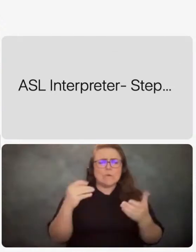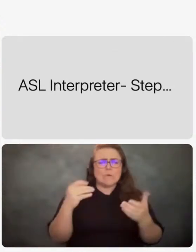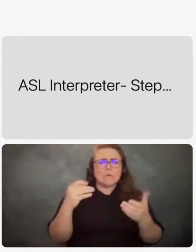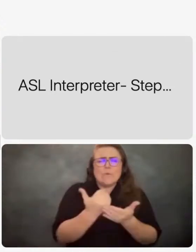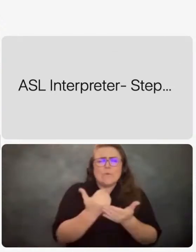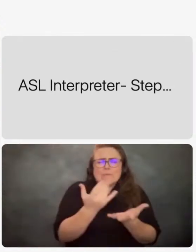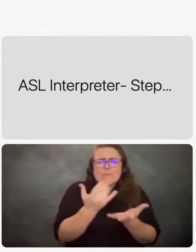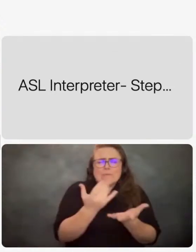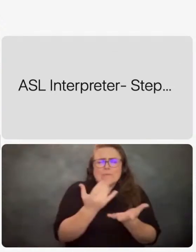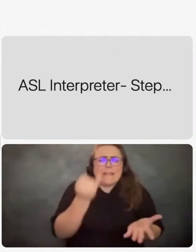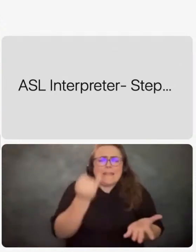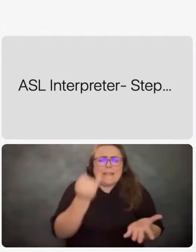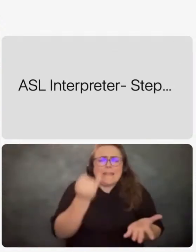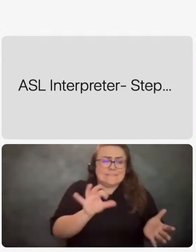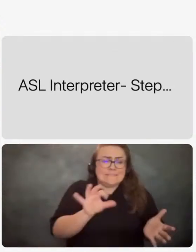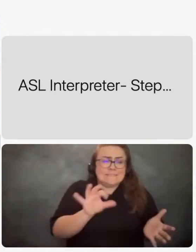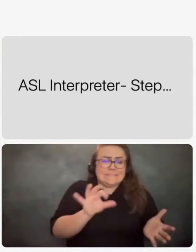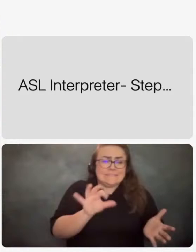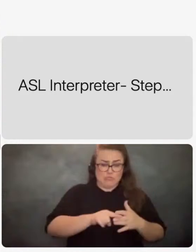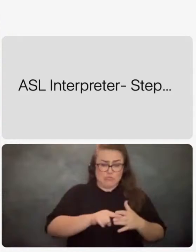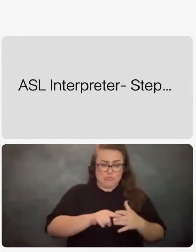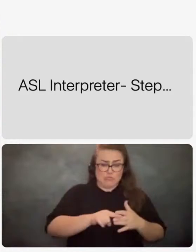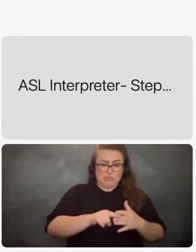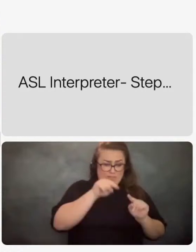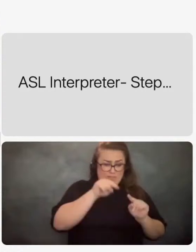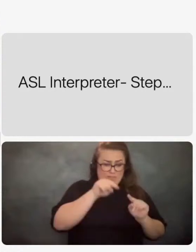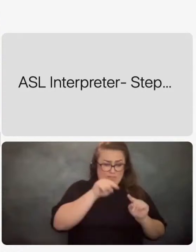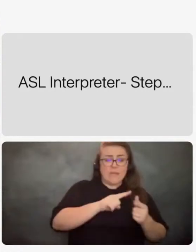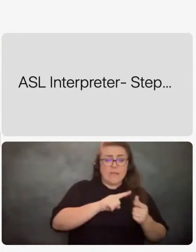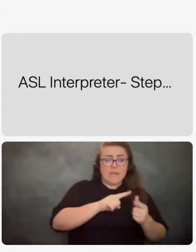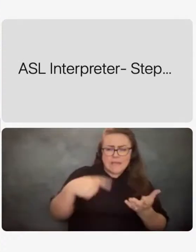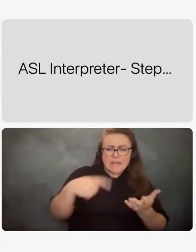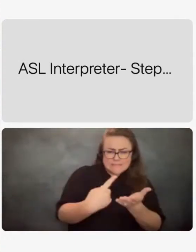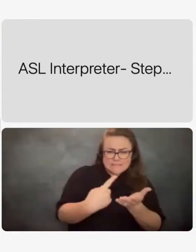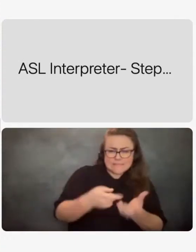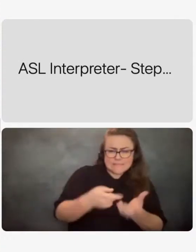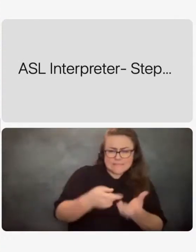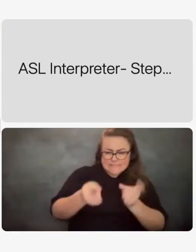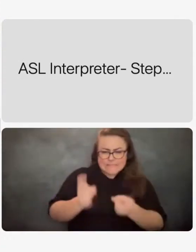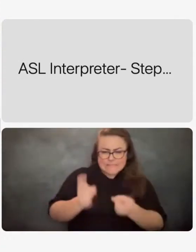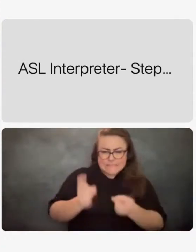in Bloomington. So if you go to the next slide, everything Owen said is correct.